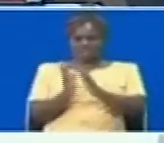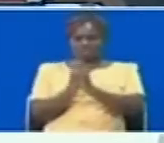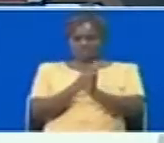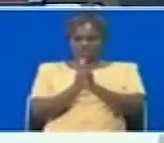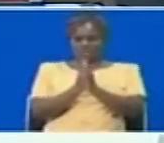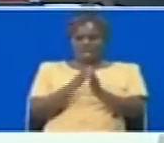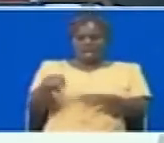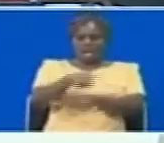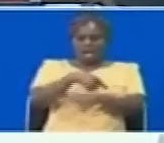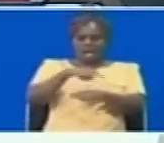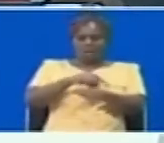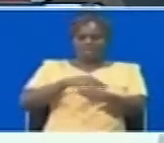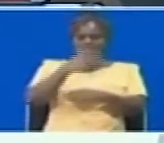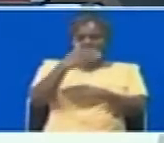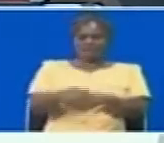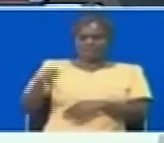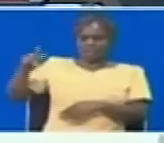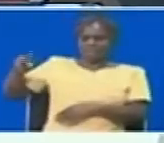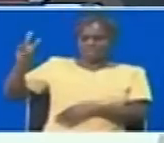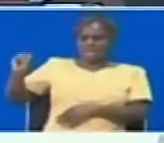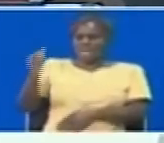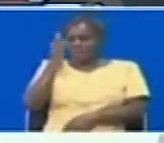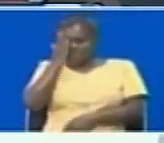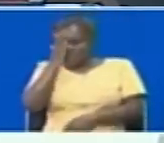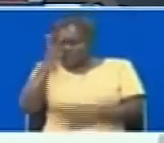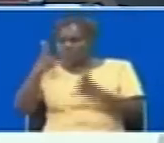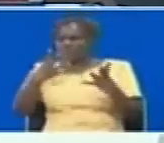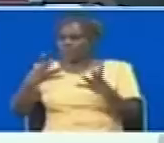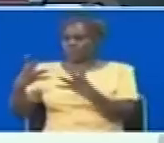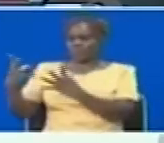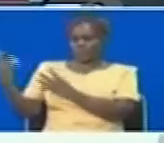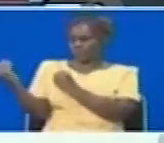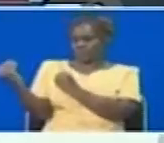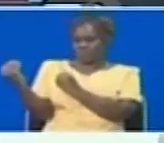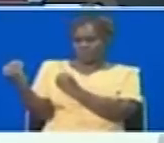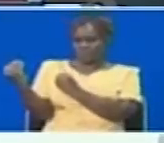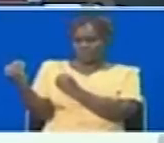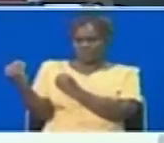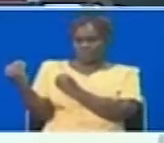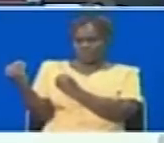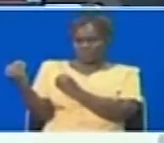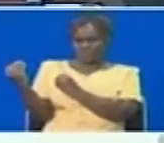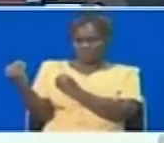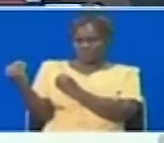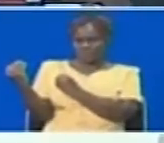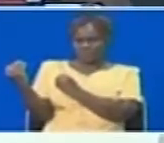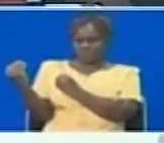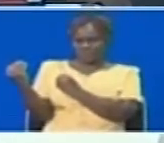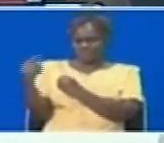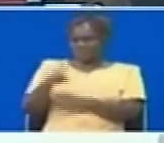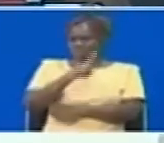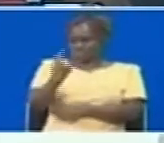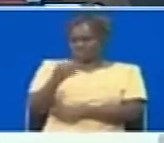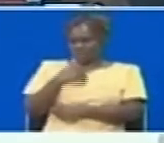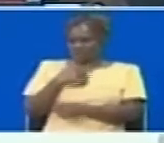hours after the departure of Israeli Prime Minister Benjamin Netanyahu, Kenya's position on the Israeli-Palestinian conflict has been put to question